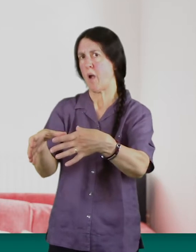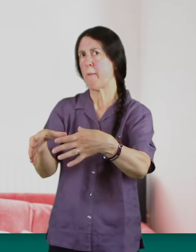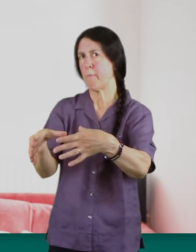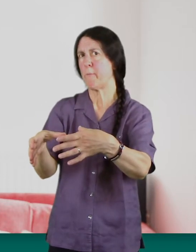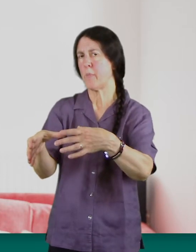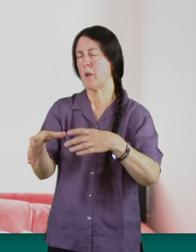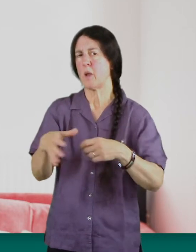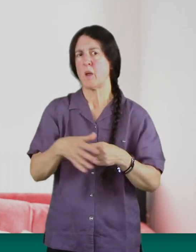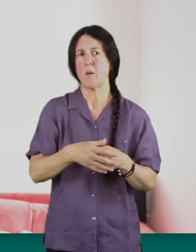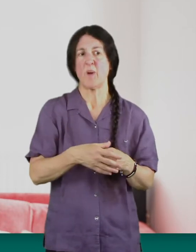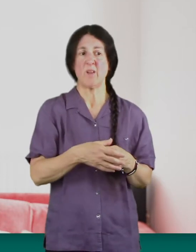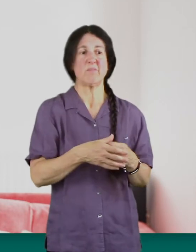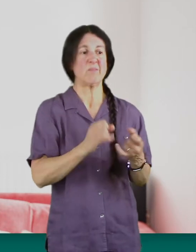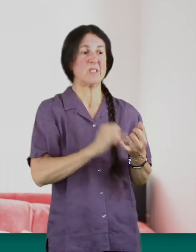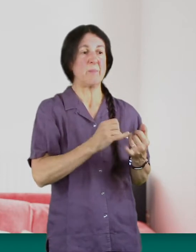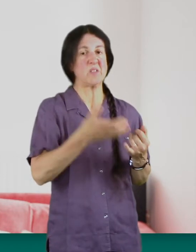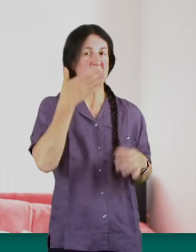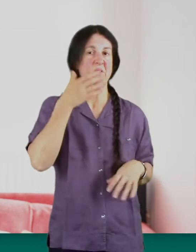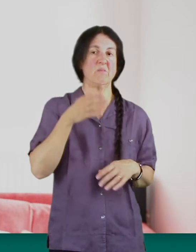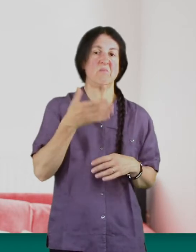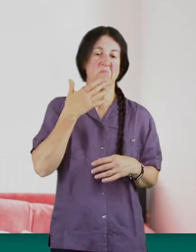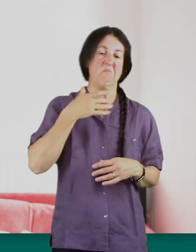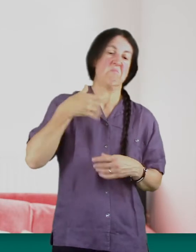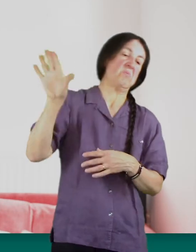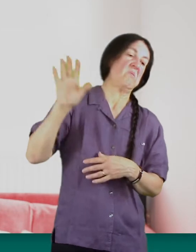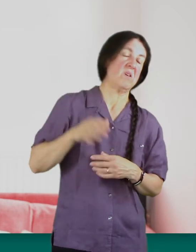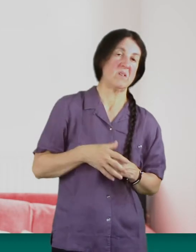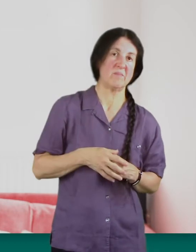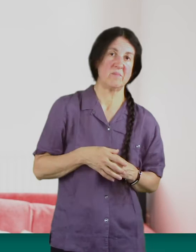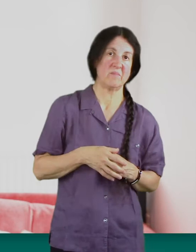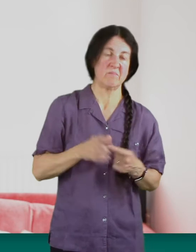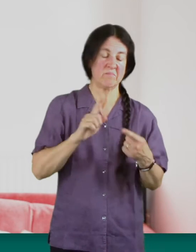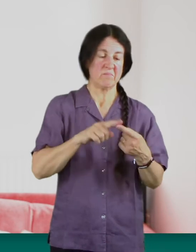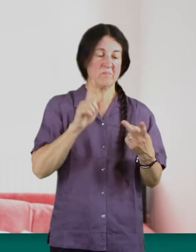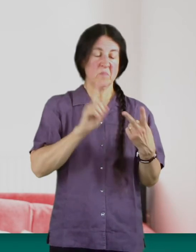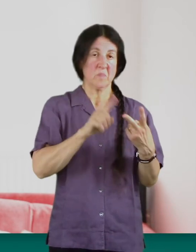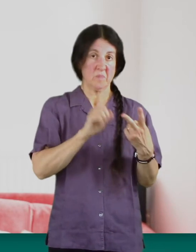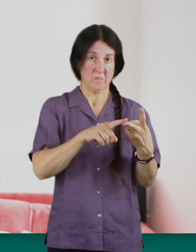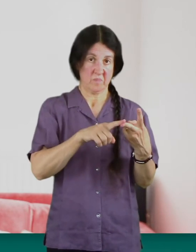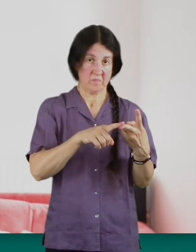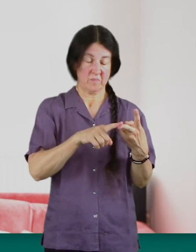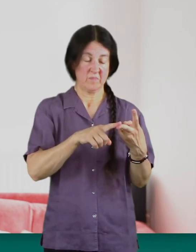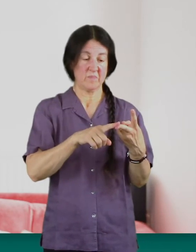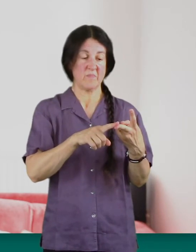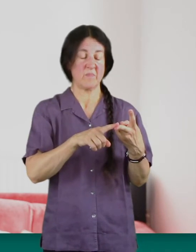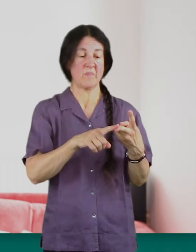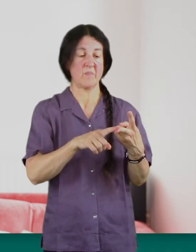them. Secondly, when he goes to marry this Philistine woman, what they say is that